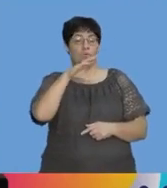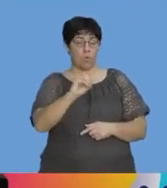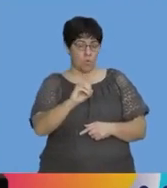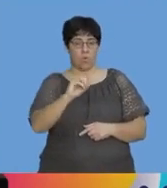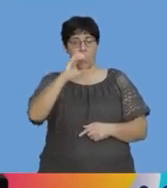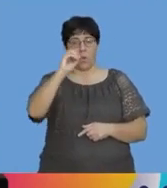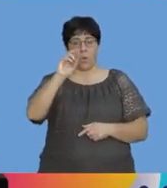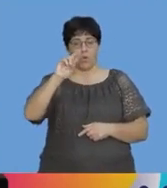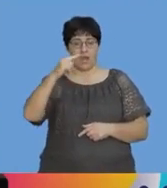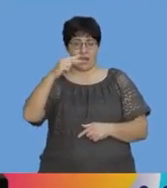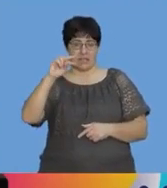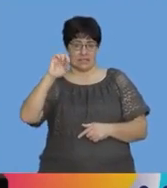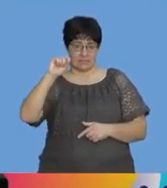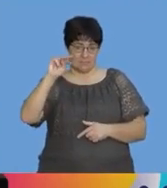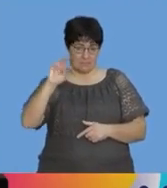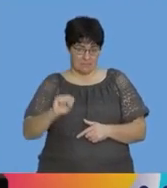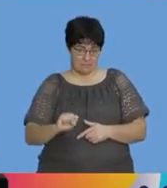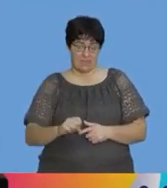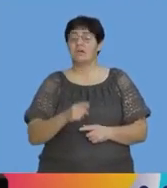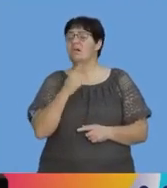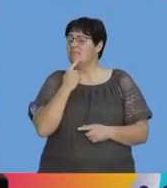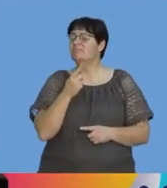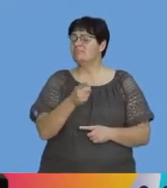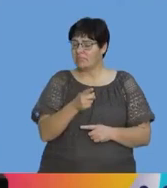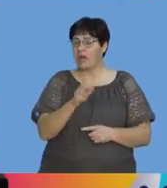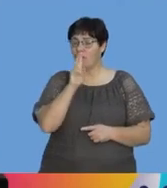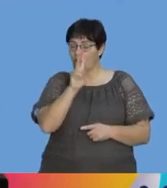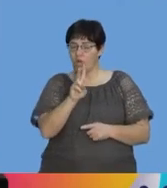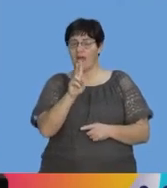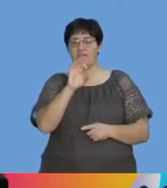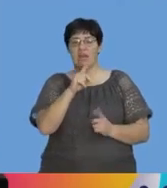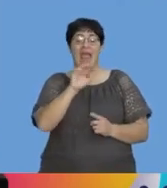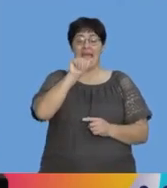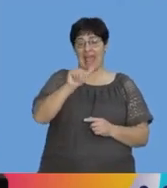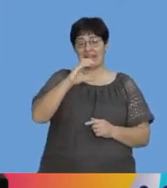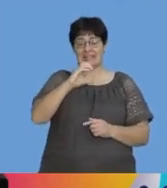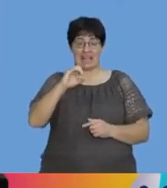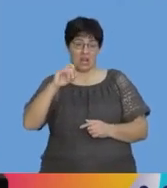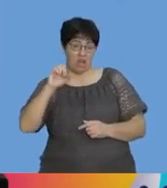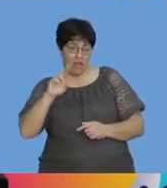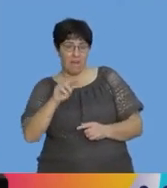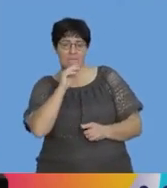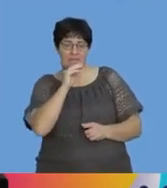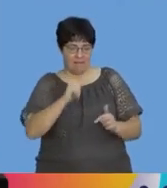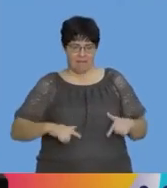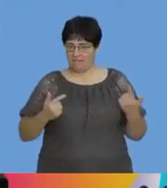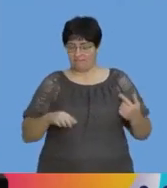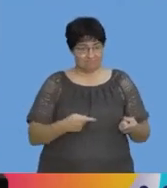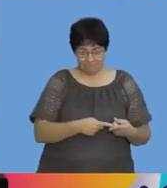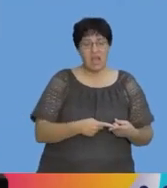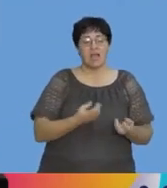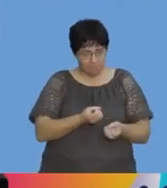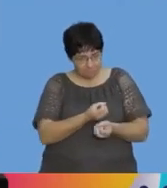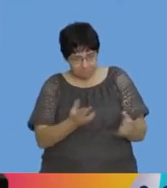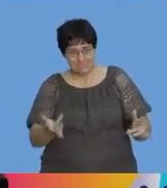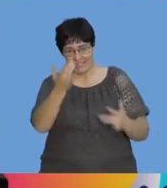and today we looked at viruses. All right, acellular organisms that are pathogenic, they cause disease. We looked